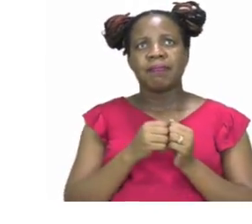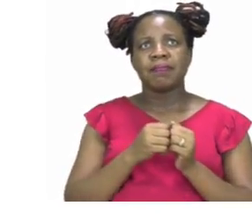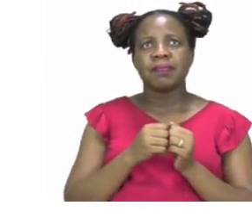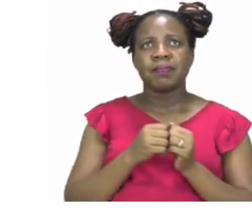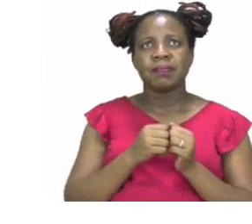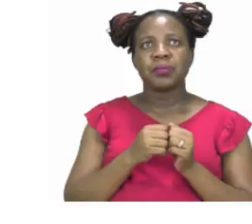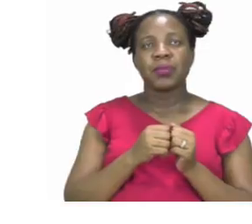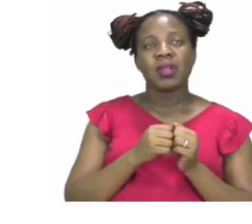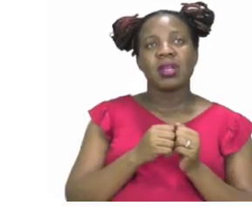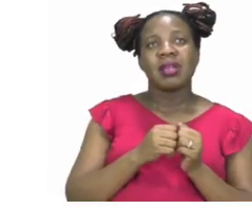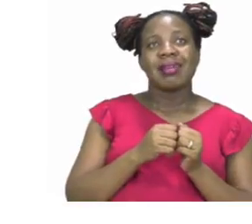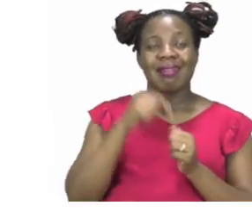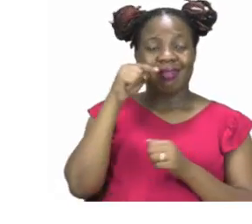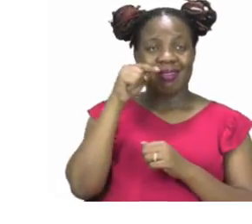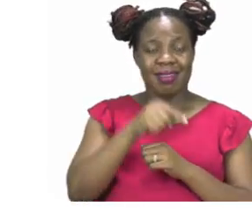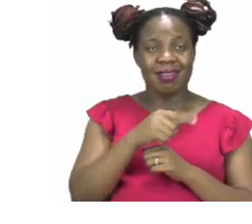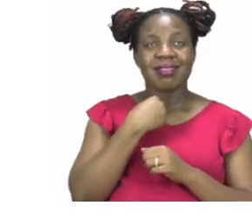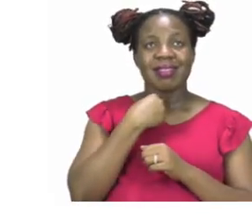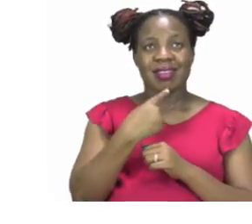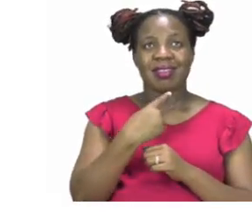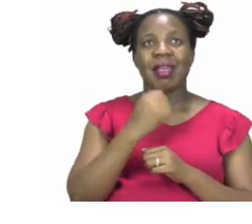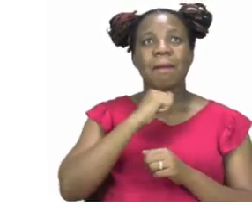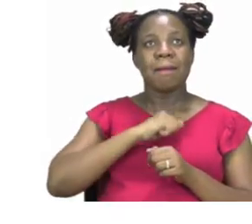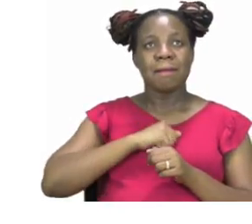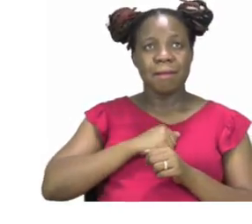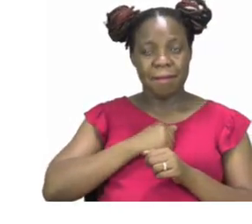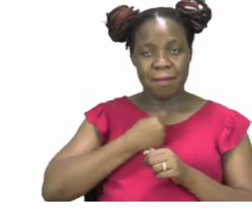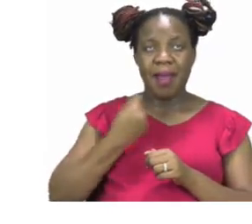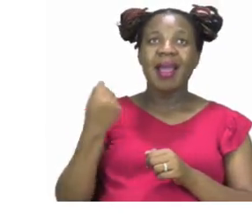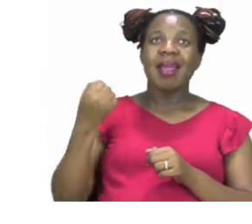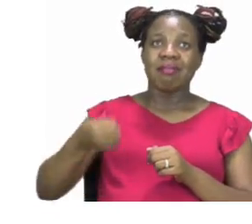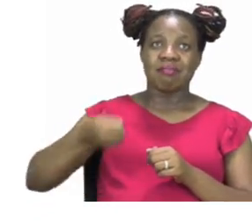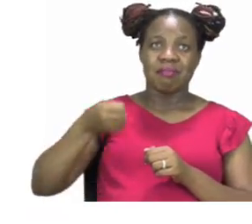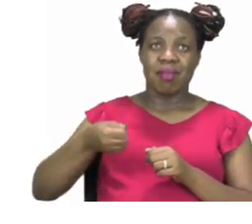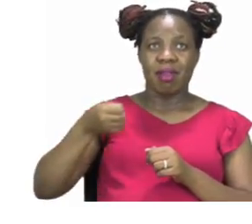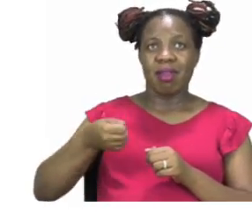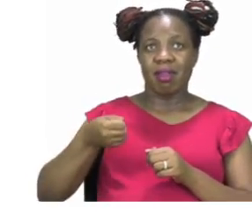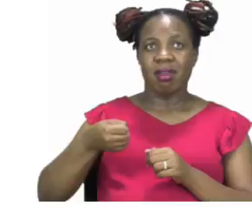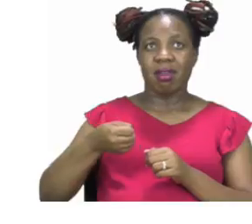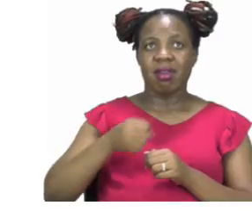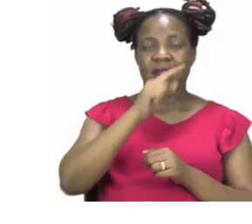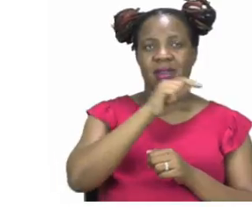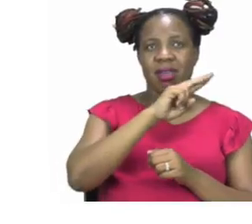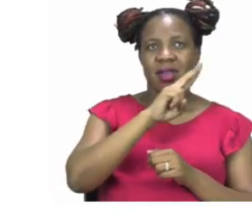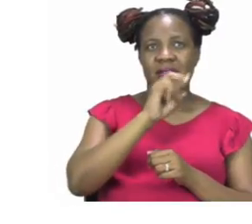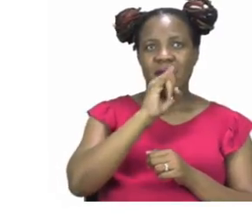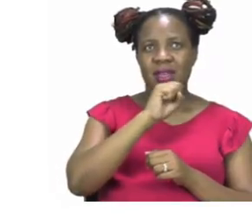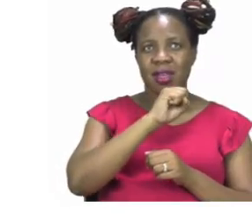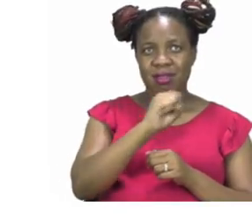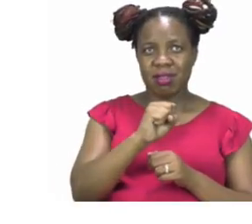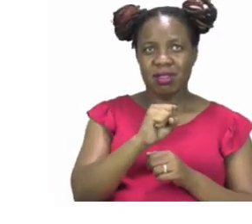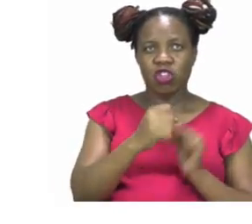only one bag. So we use the verb this. In the plural version, it